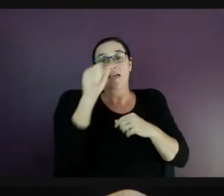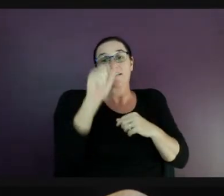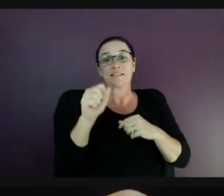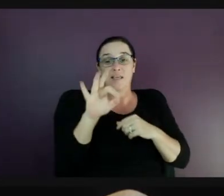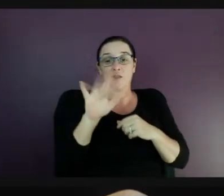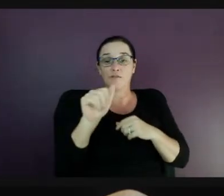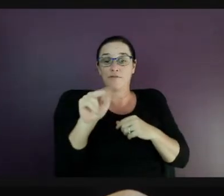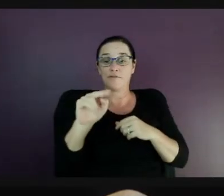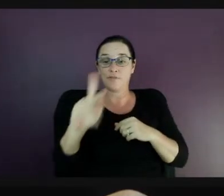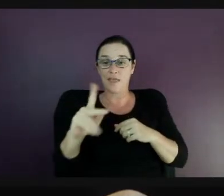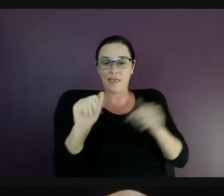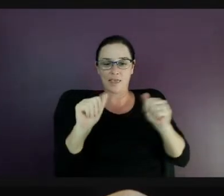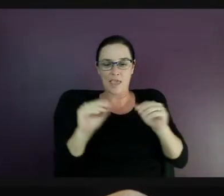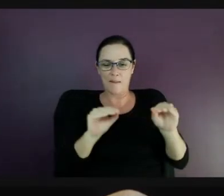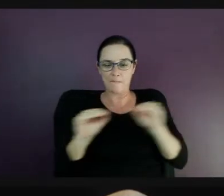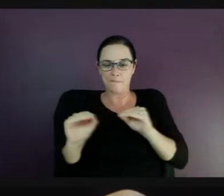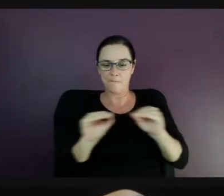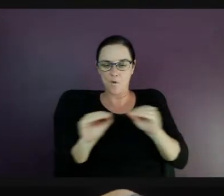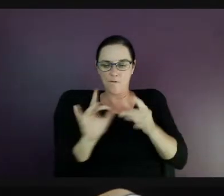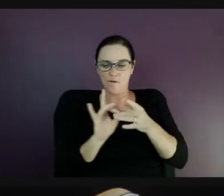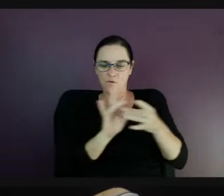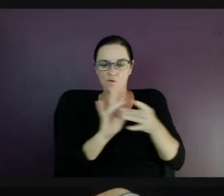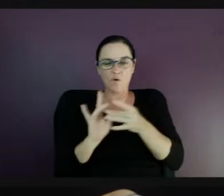to Kilauea's action over here as well.